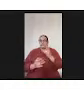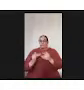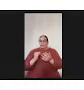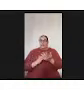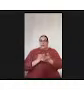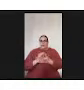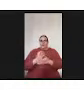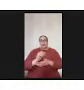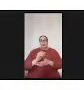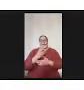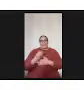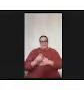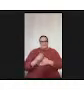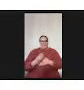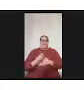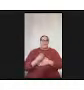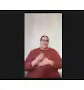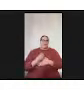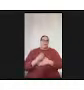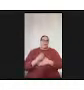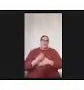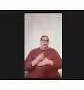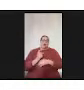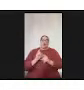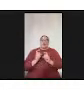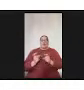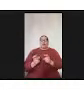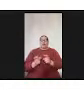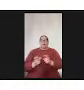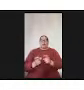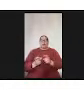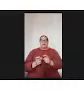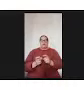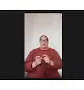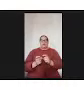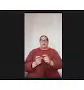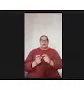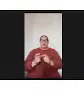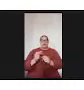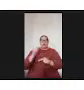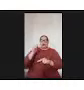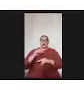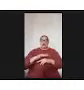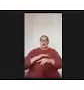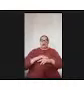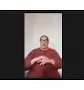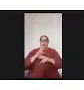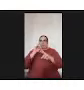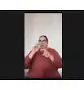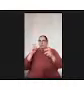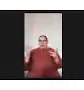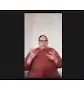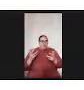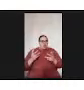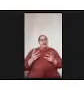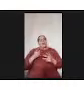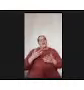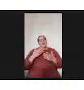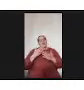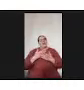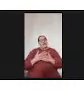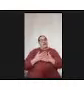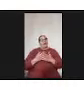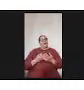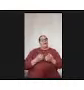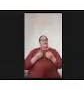have a quick, short period of time to investigate and be able to kill the